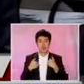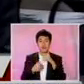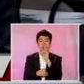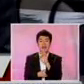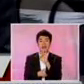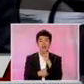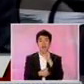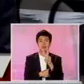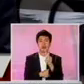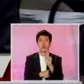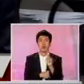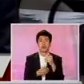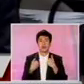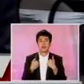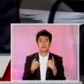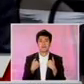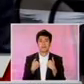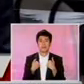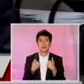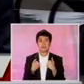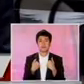aking property ay